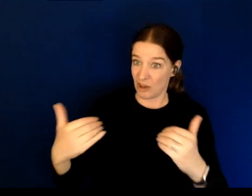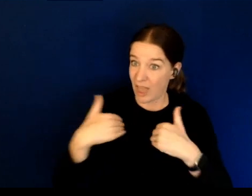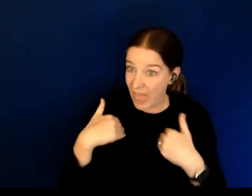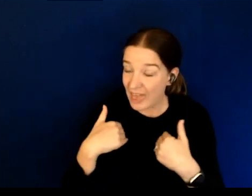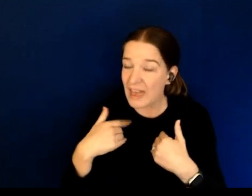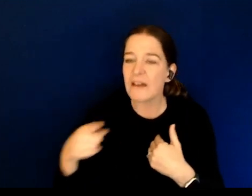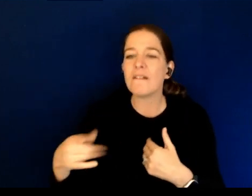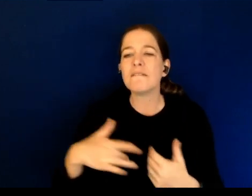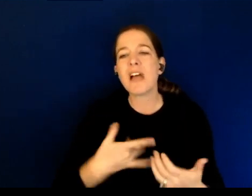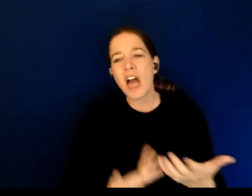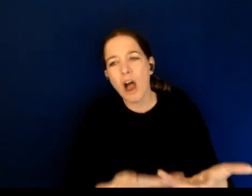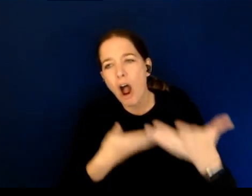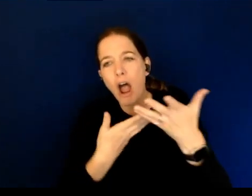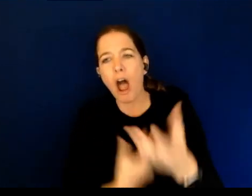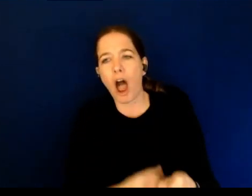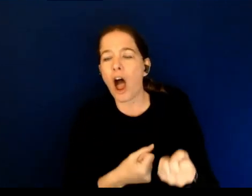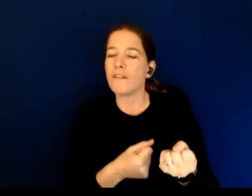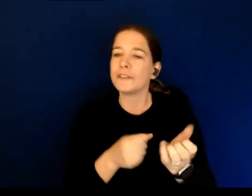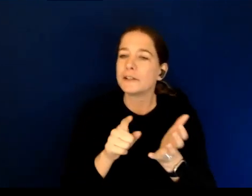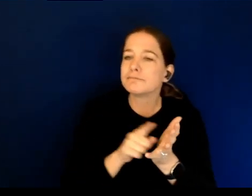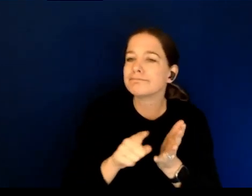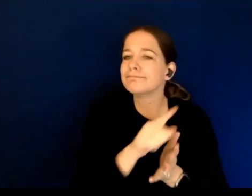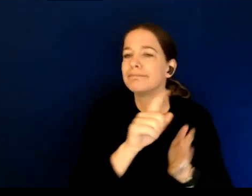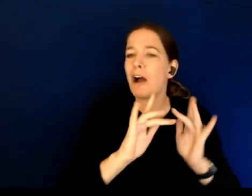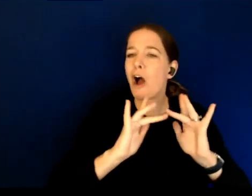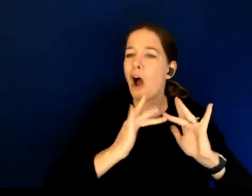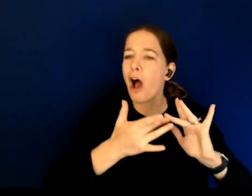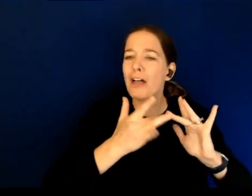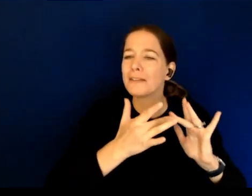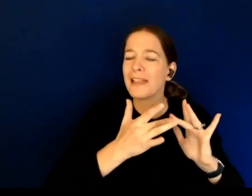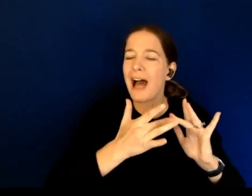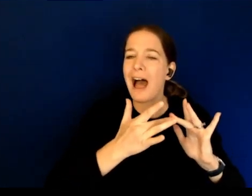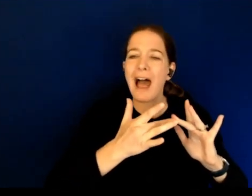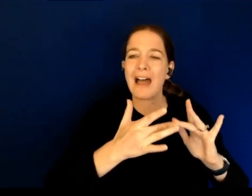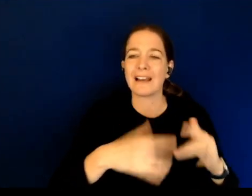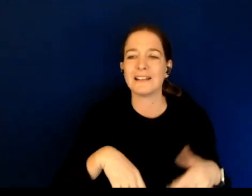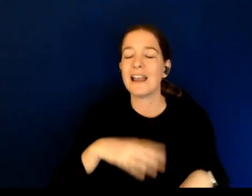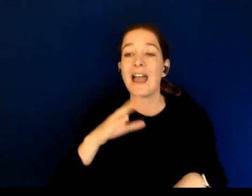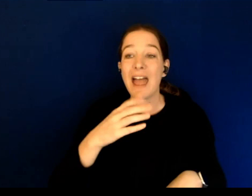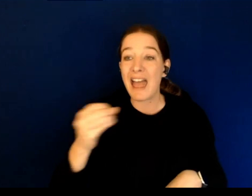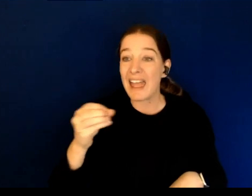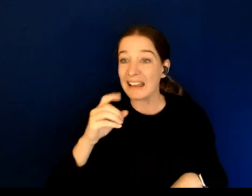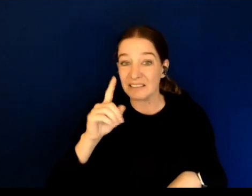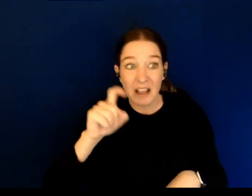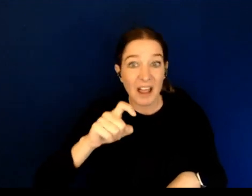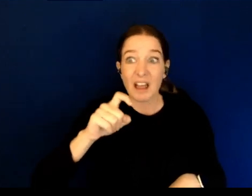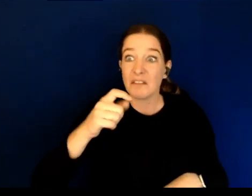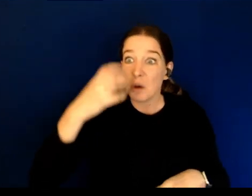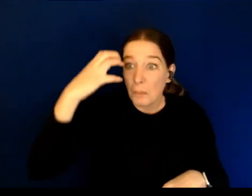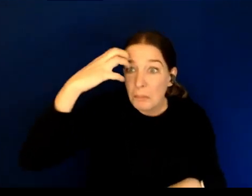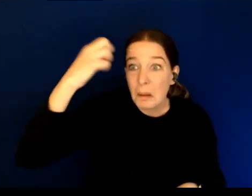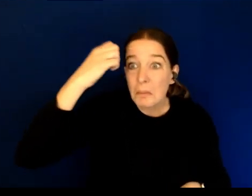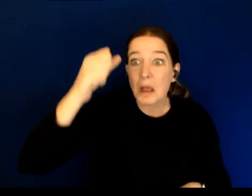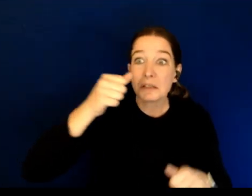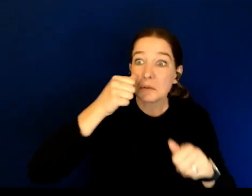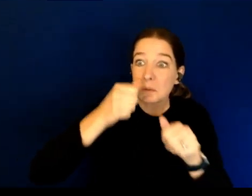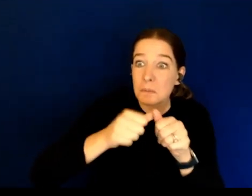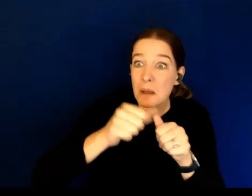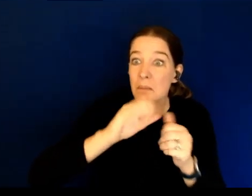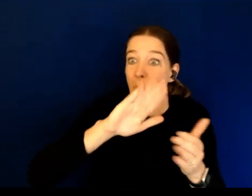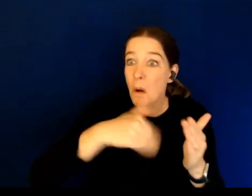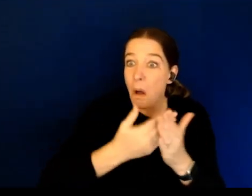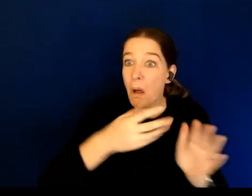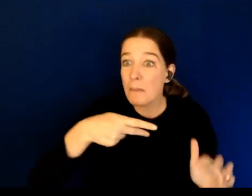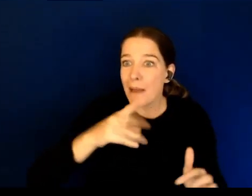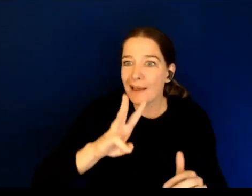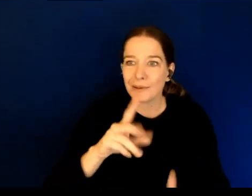you can confidently navigate the digital landscape and leave behind a world of forgotten passwords and embrace a world